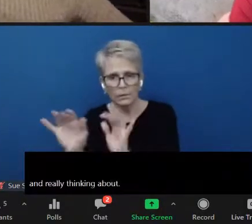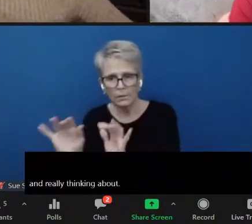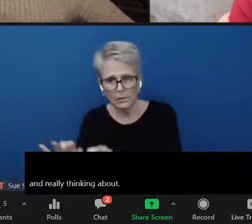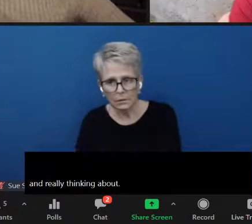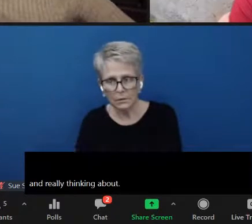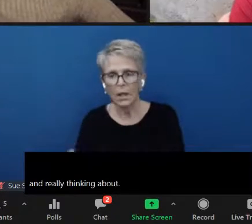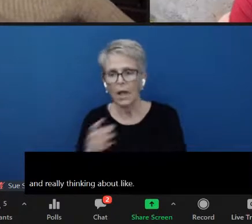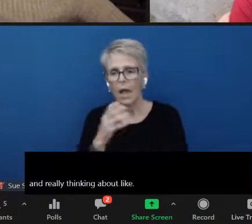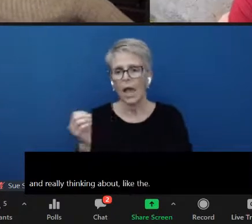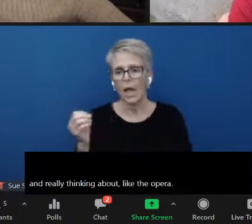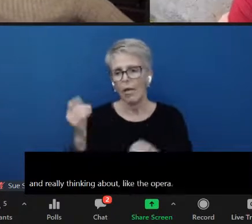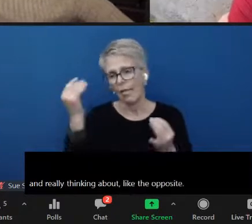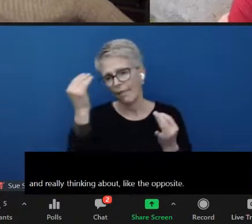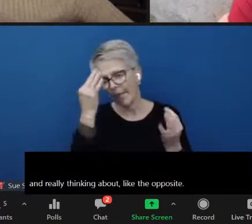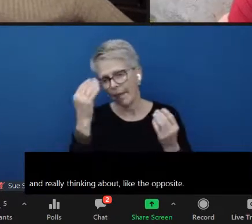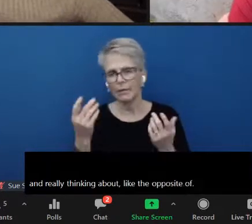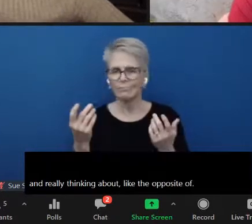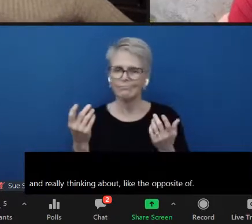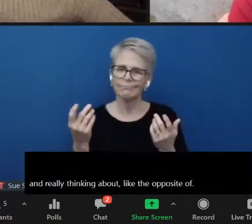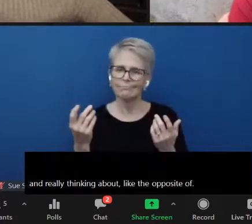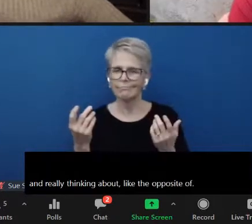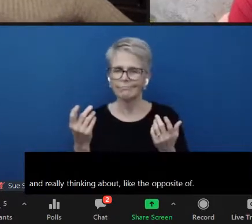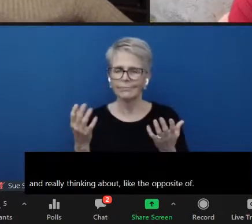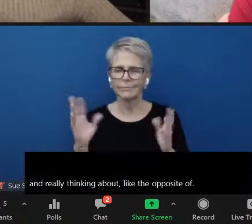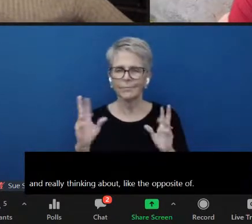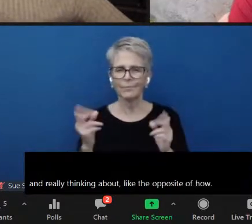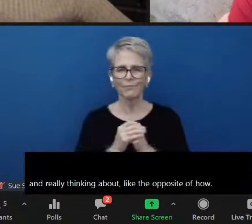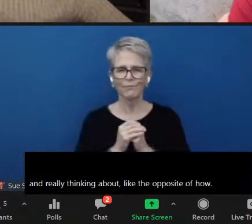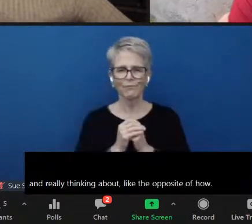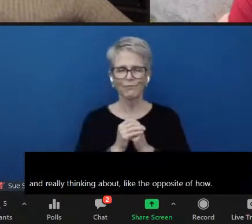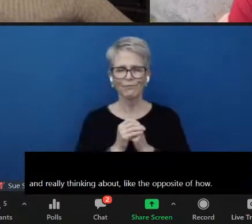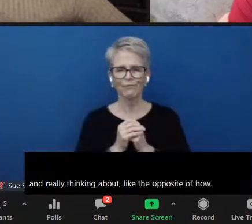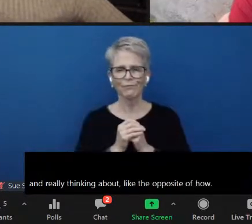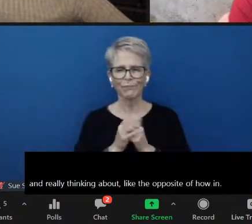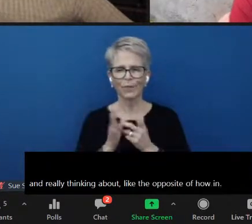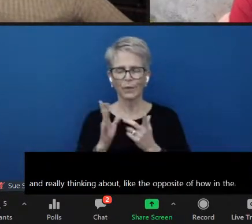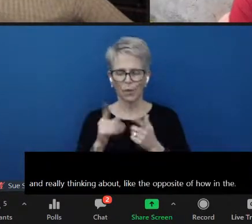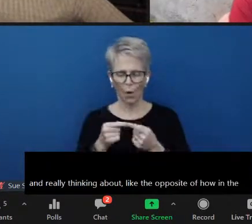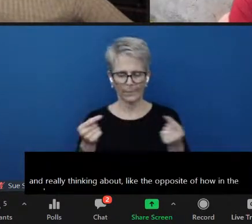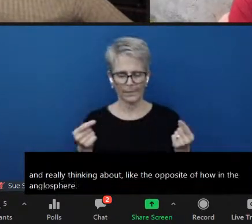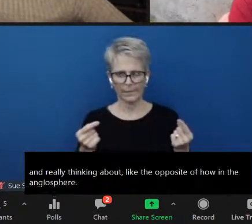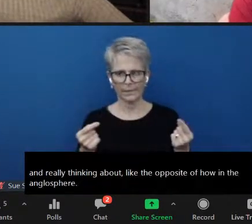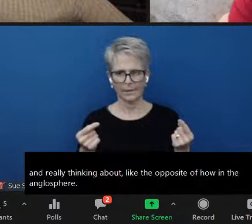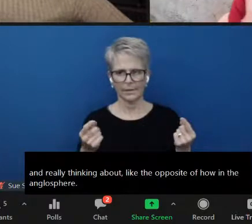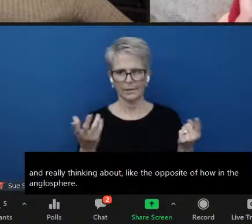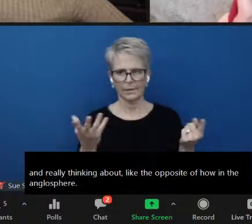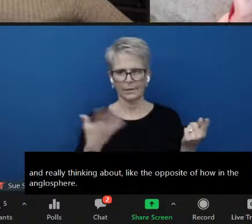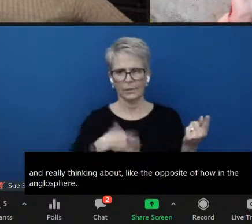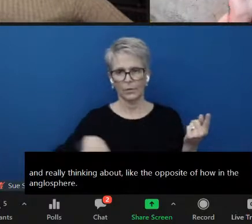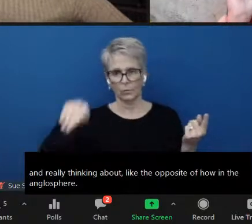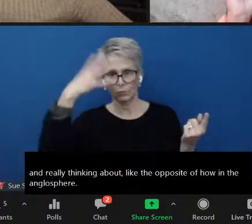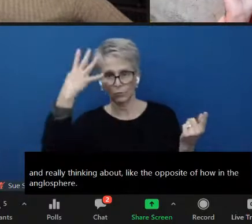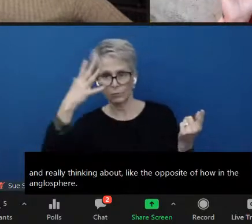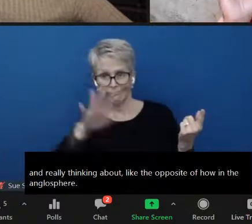about like the opposite of how in the Anglosphere,